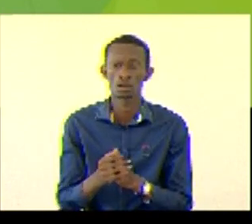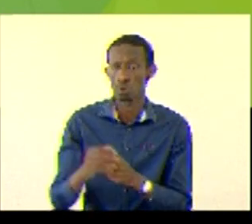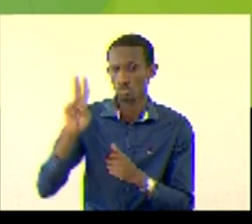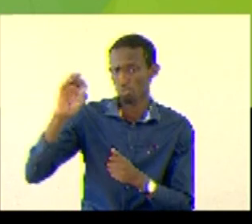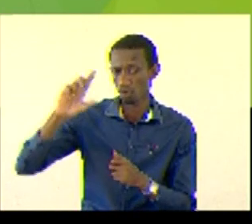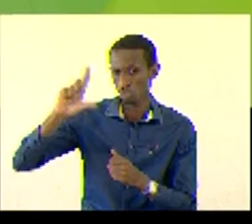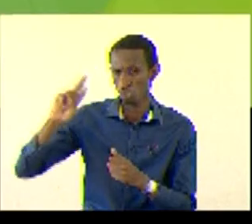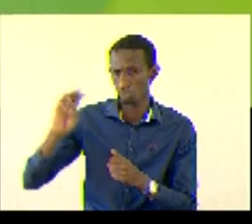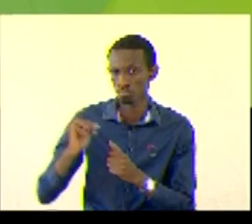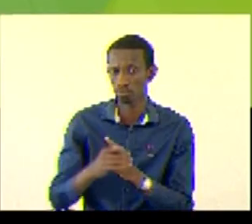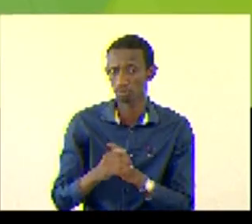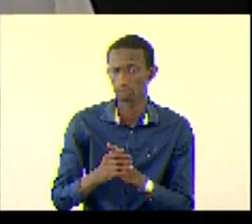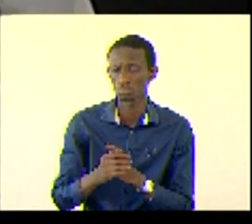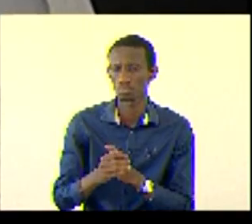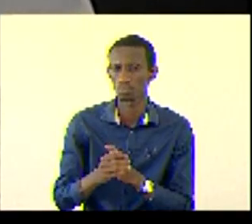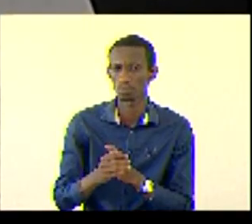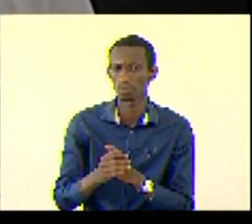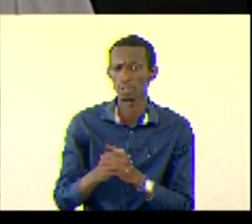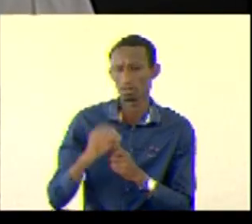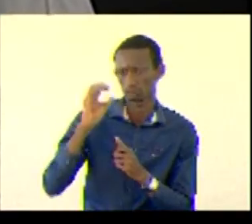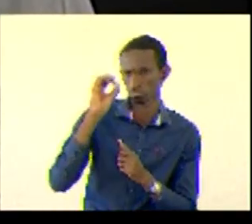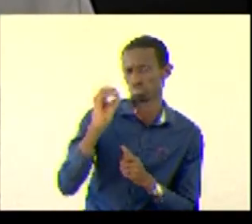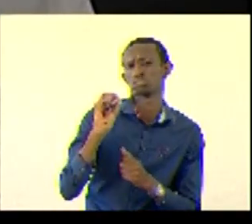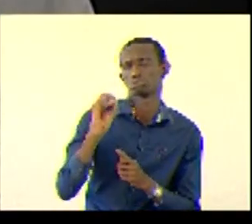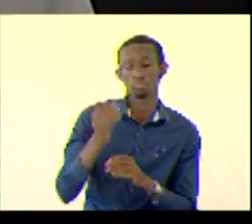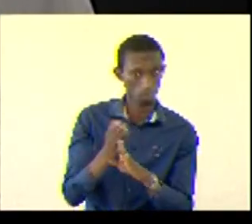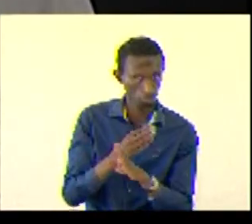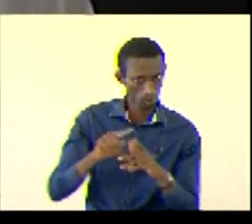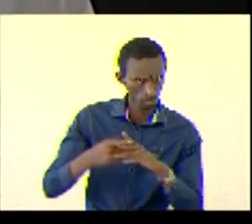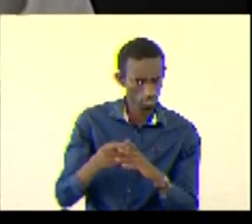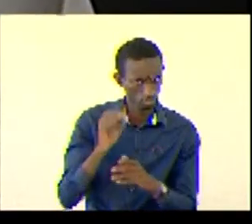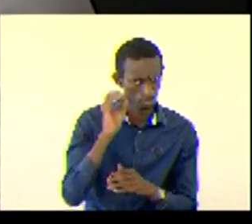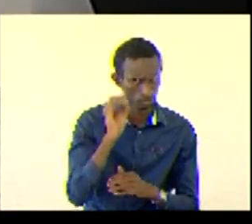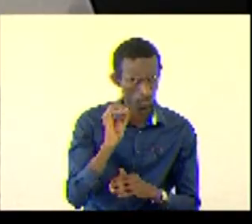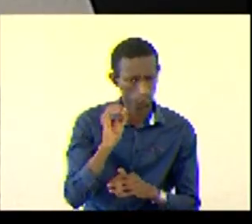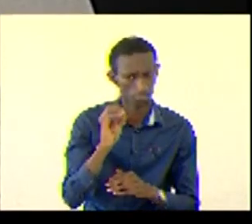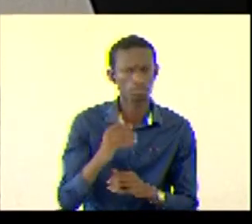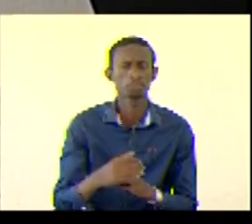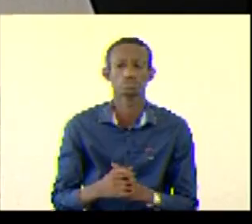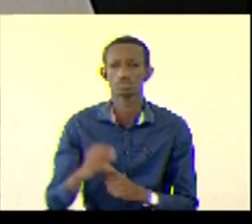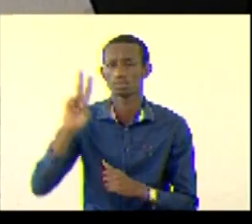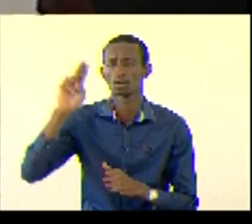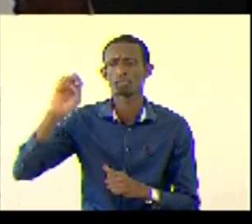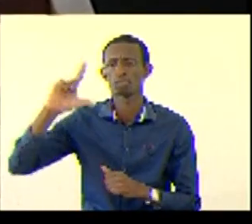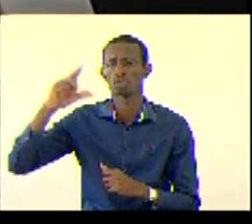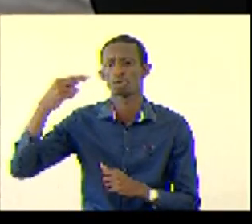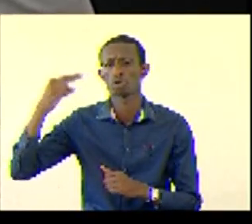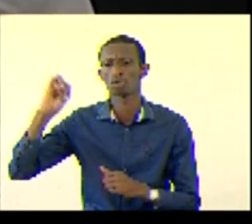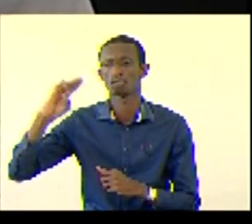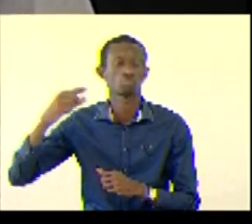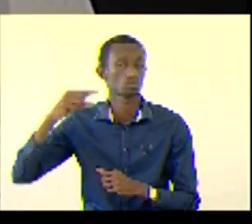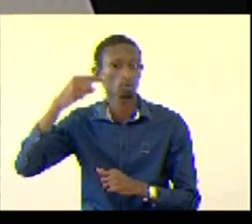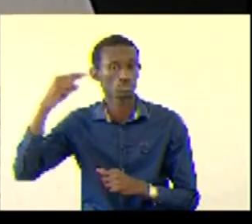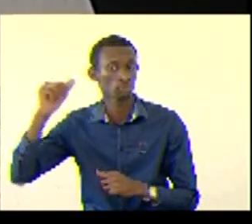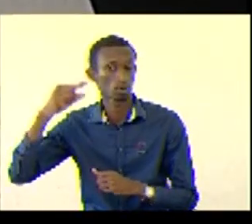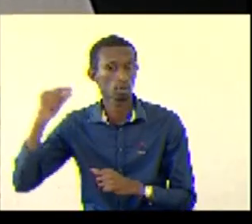gas produced. Of course, at 0, before you start the experiment, the volume of the gas is 0 as well.